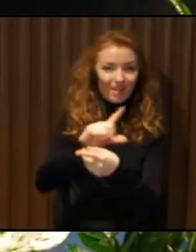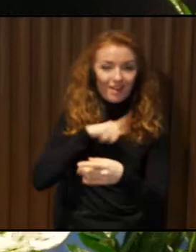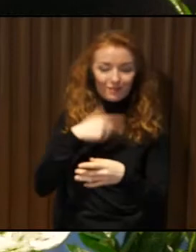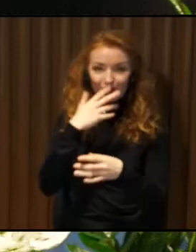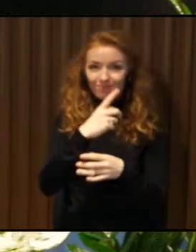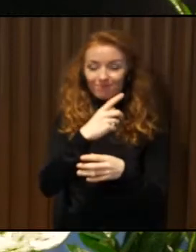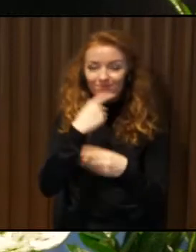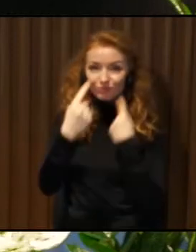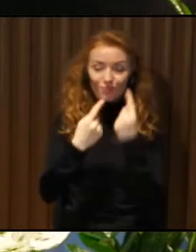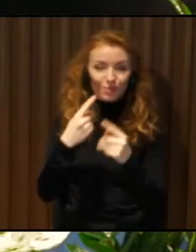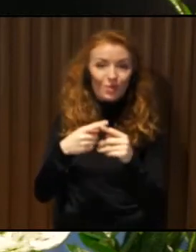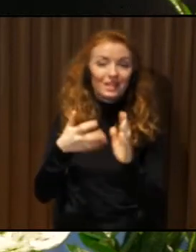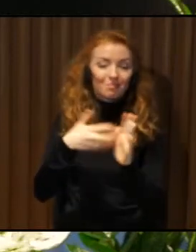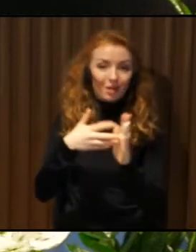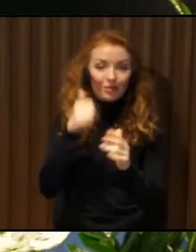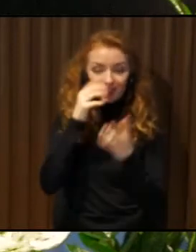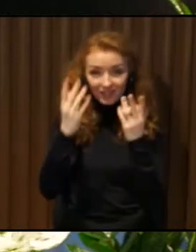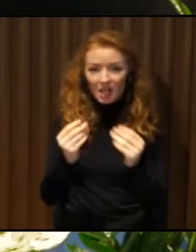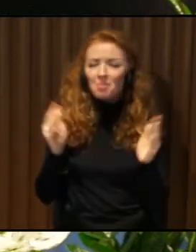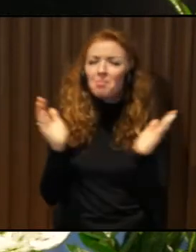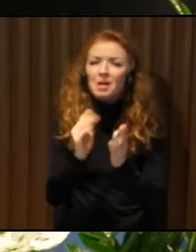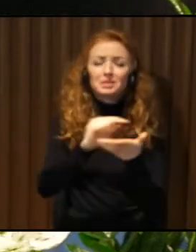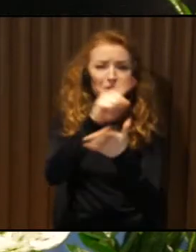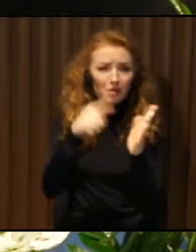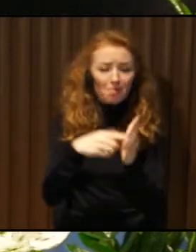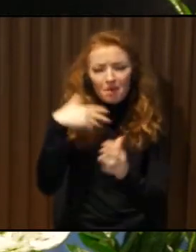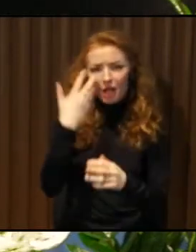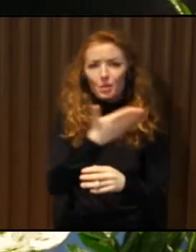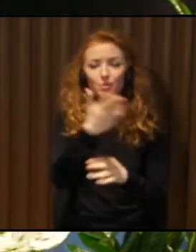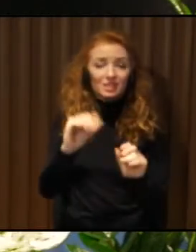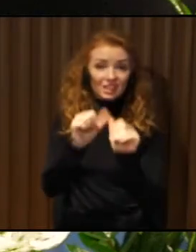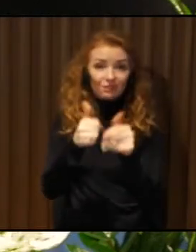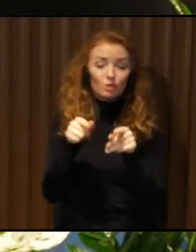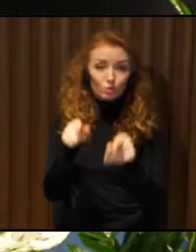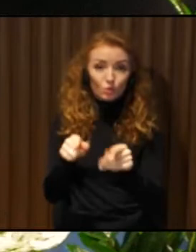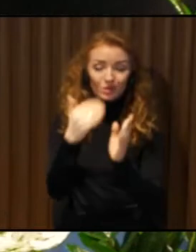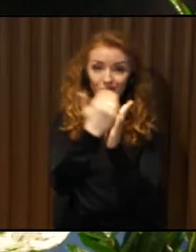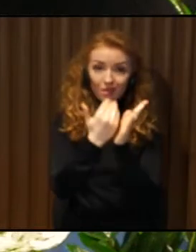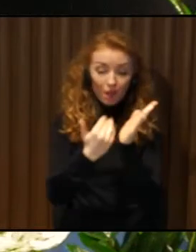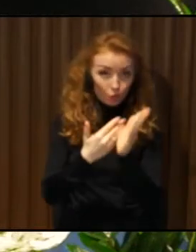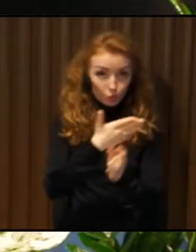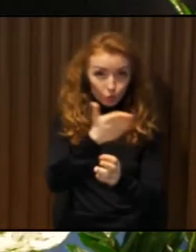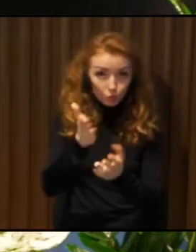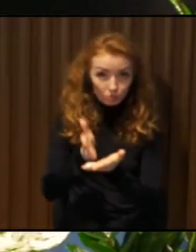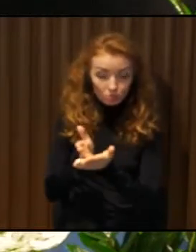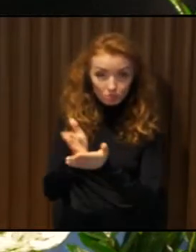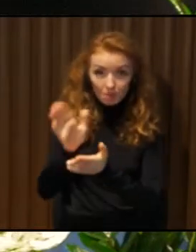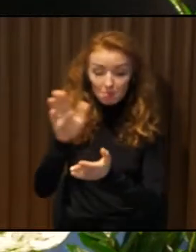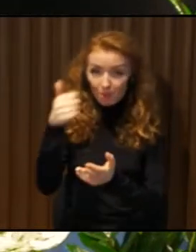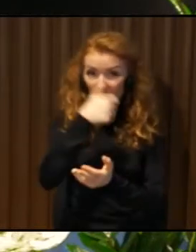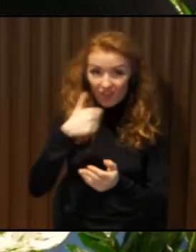you do these new standards, you approach private companies who owns this house, or do you try to approach